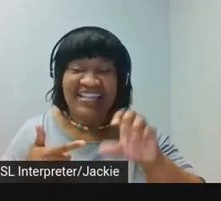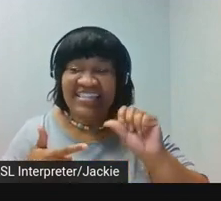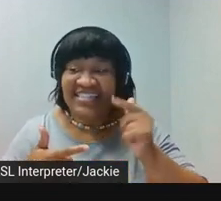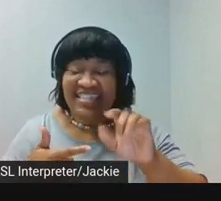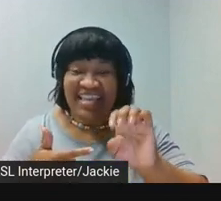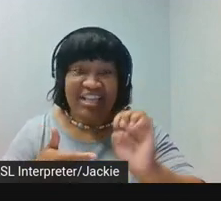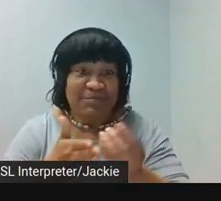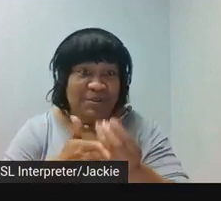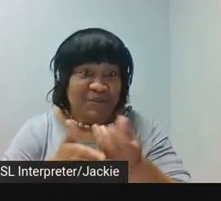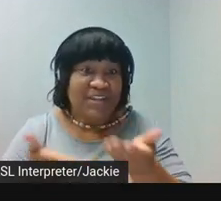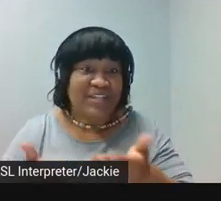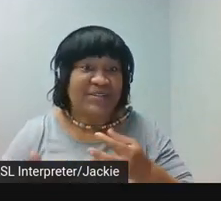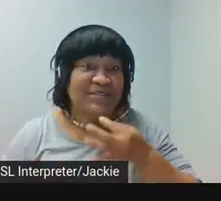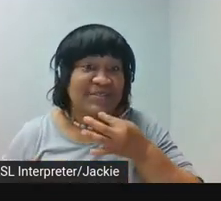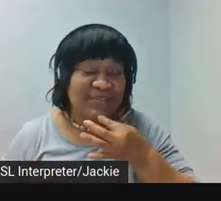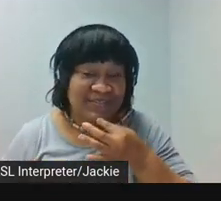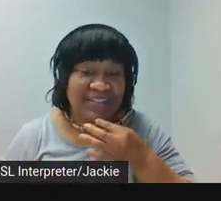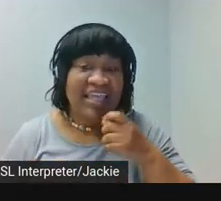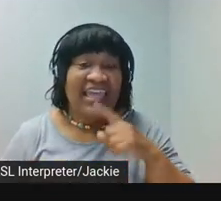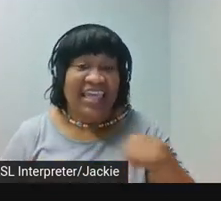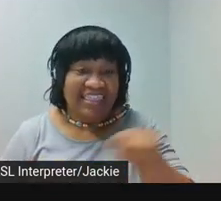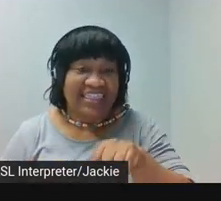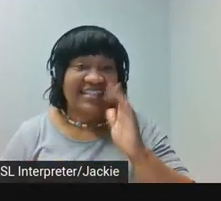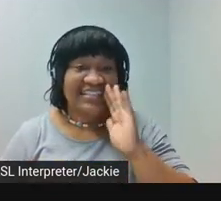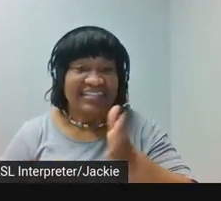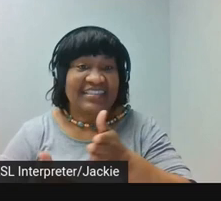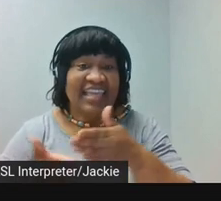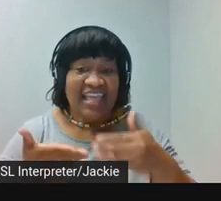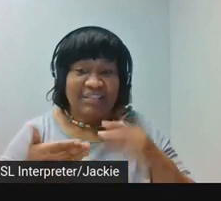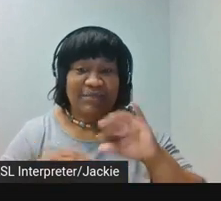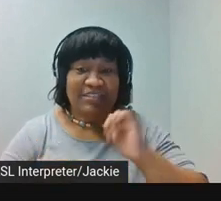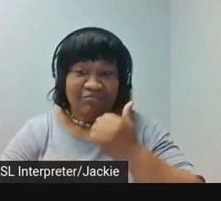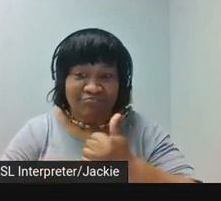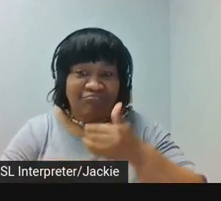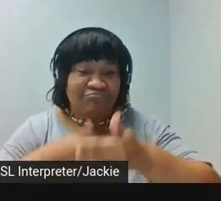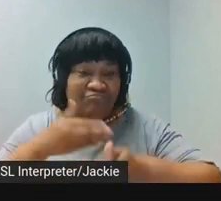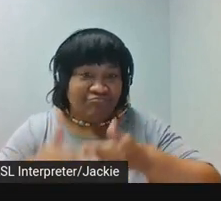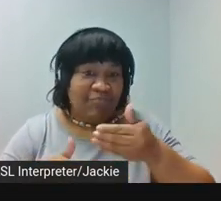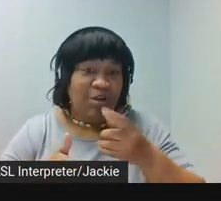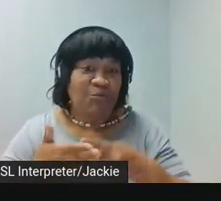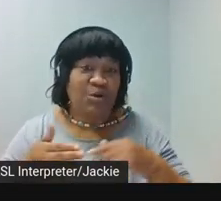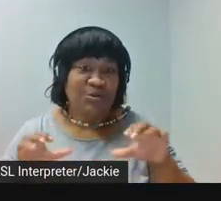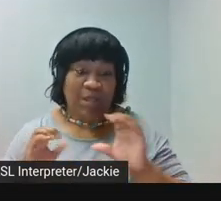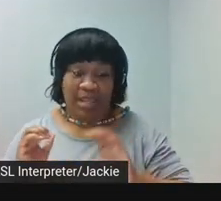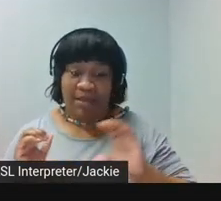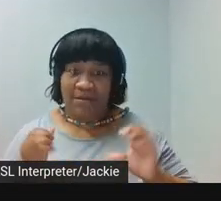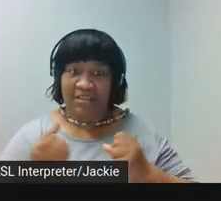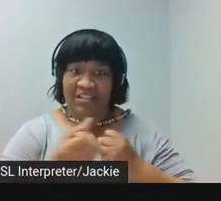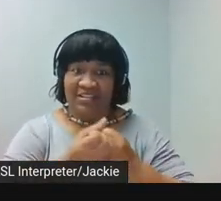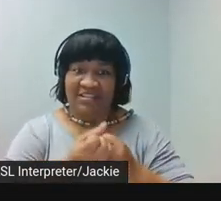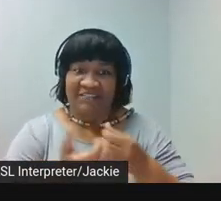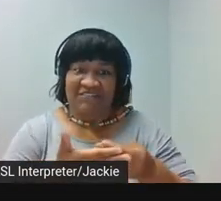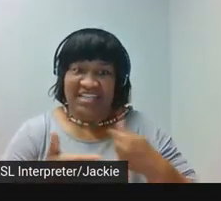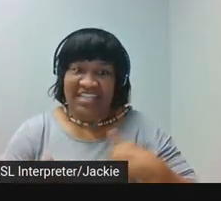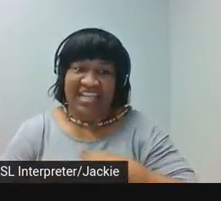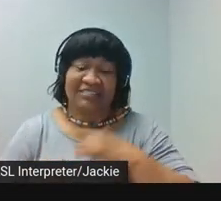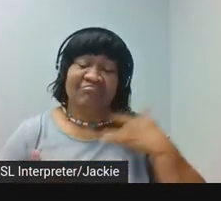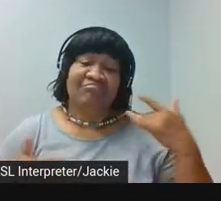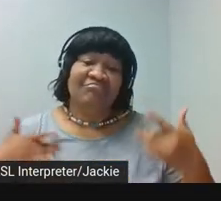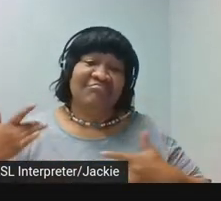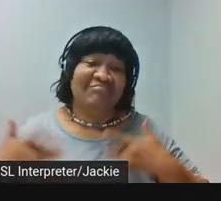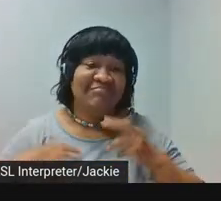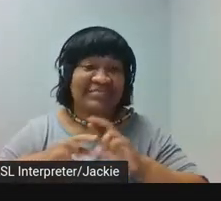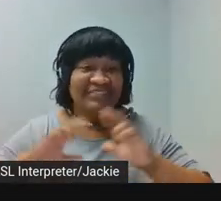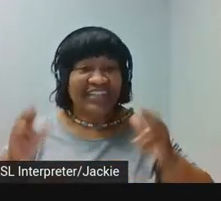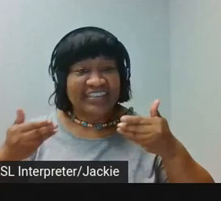soon as well. And this is the aspect of the project that the Creative Capital is funding. So we're really excited to just get our hands in the